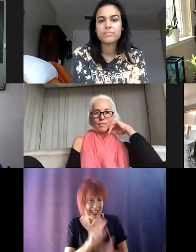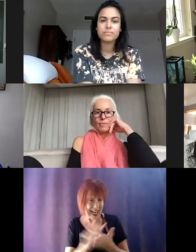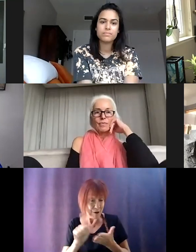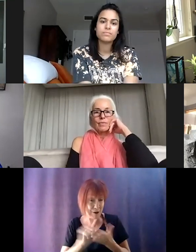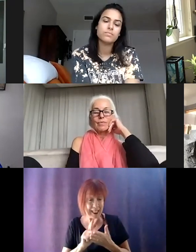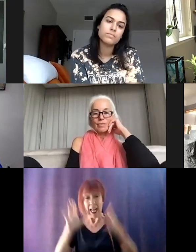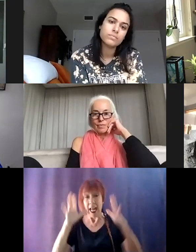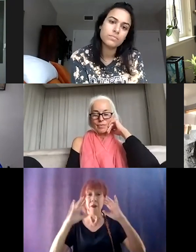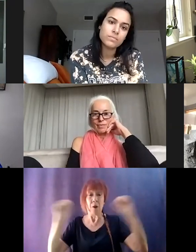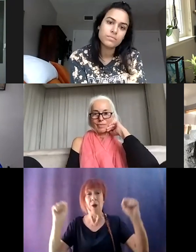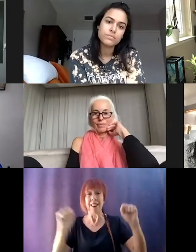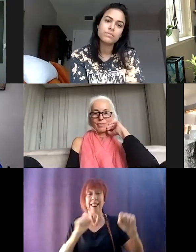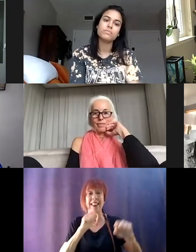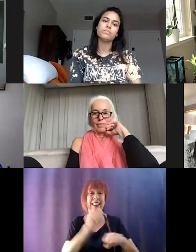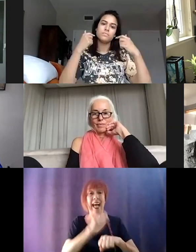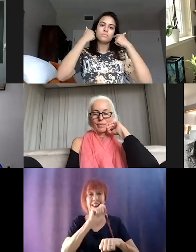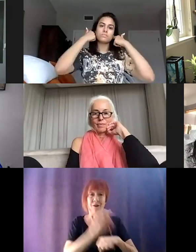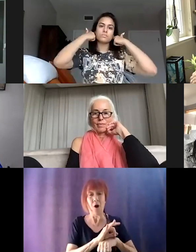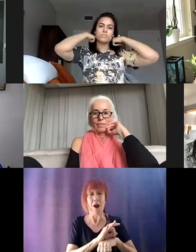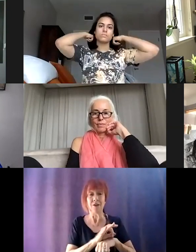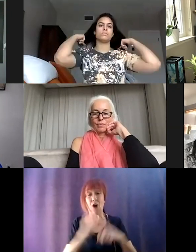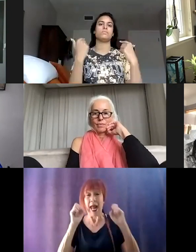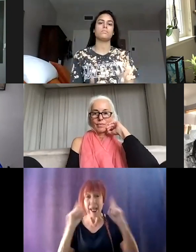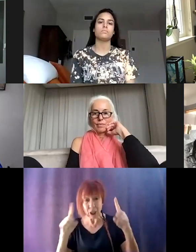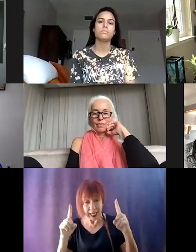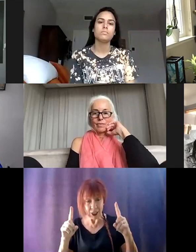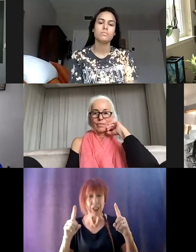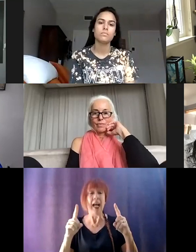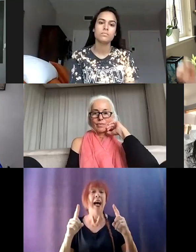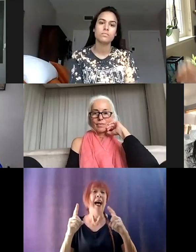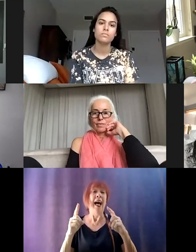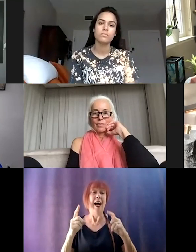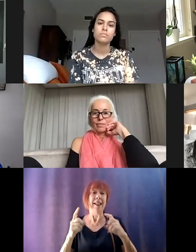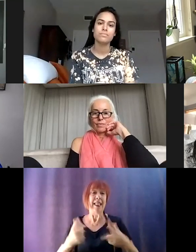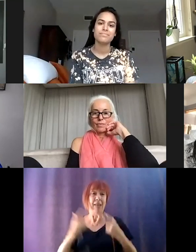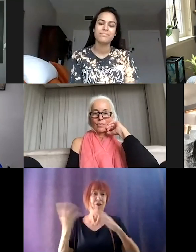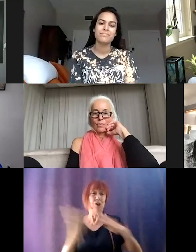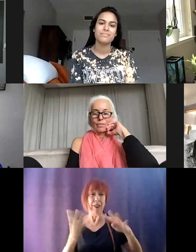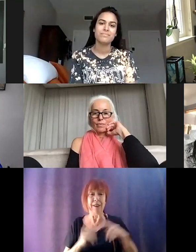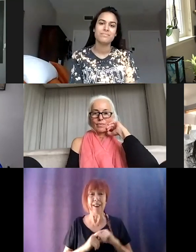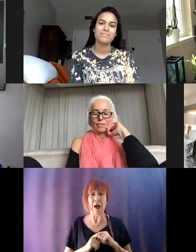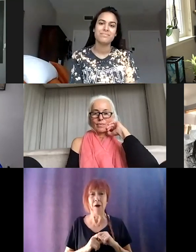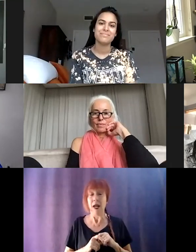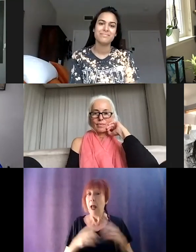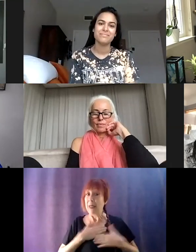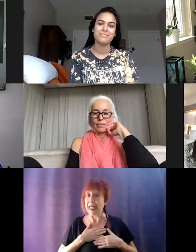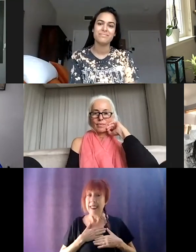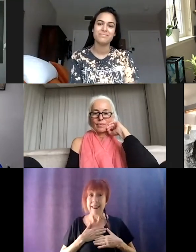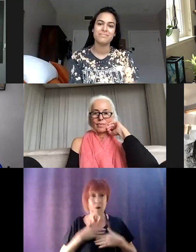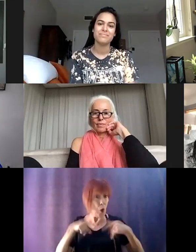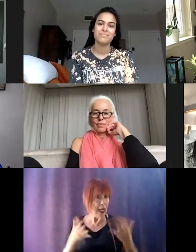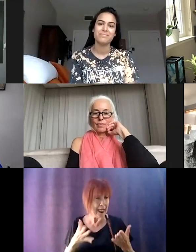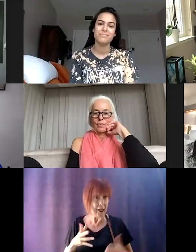Education, Outreach, and Engagement live streams. And if you haven't already, while you're here, smash that subscribe button on SAG-AFTRA's YouTube channel to